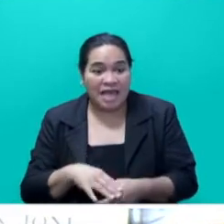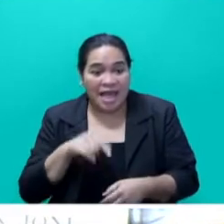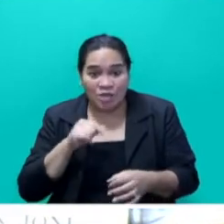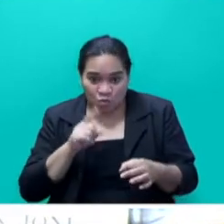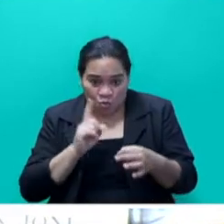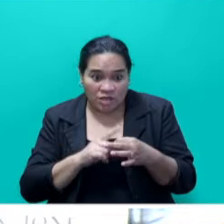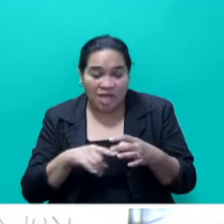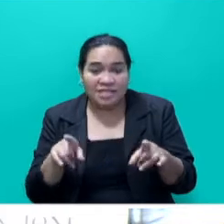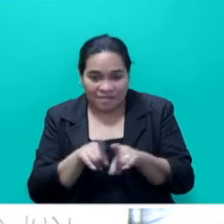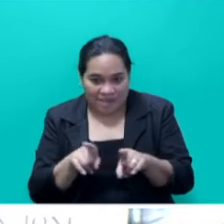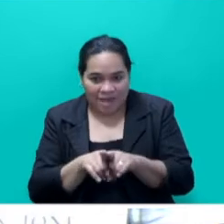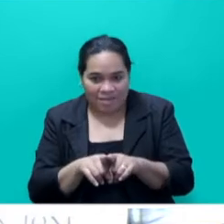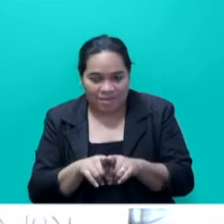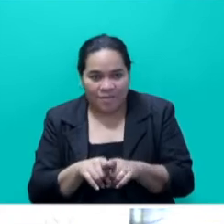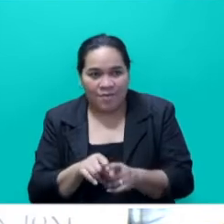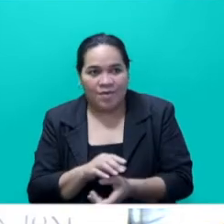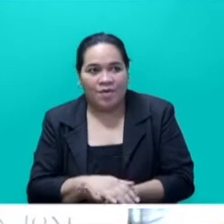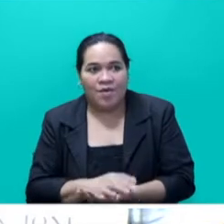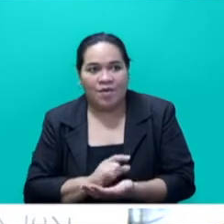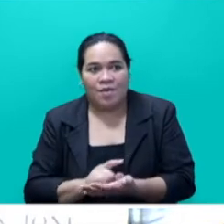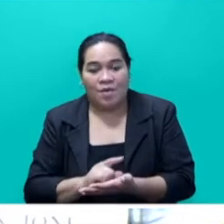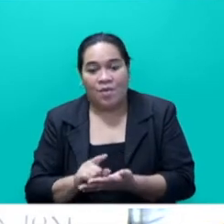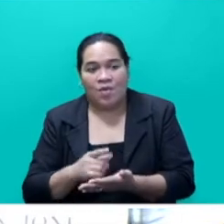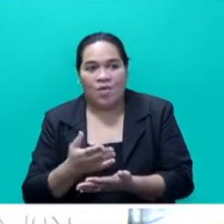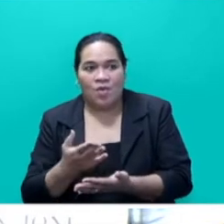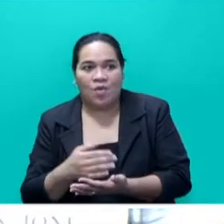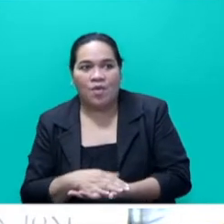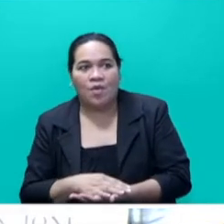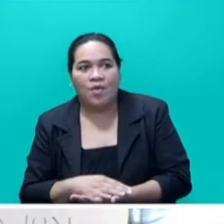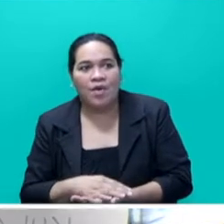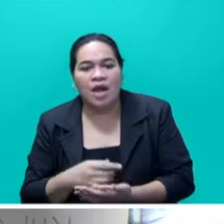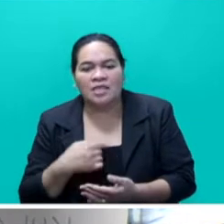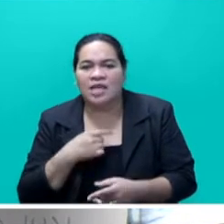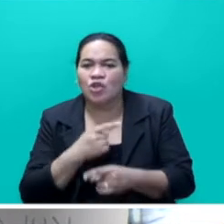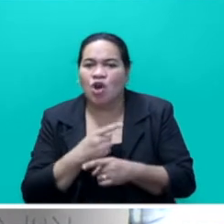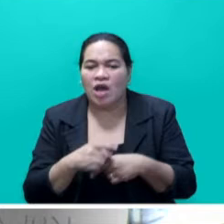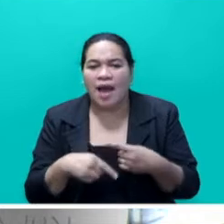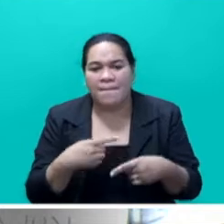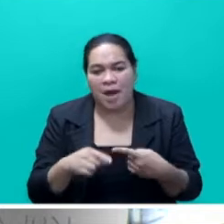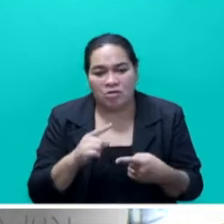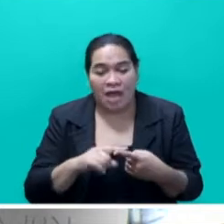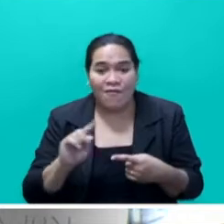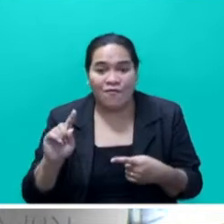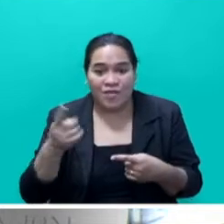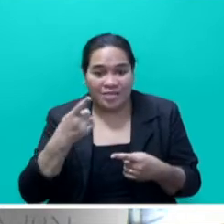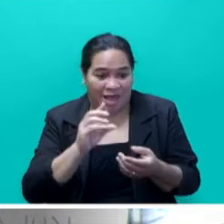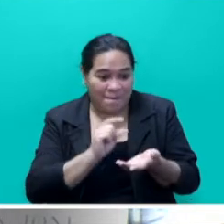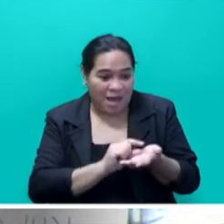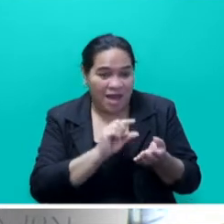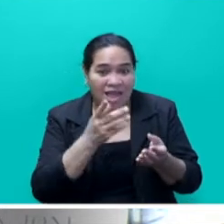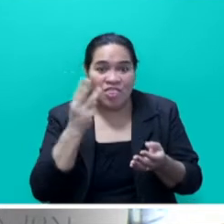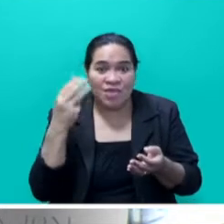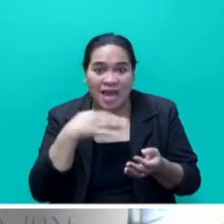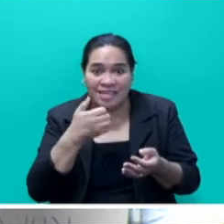to another question later on in question time, which not only talks about the first round of disbursement of the 360,